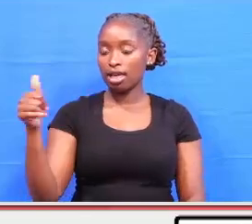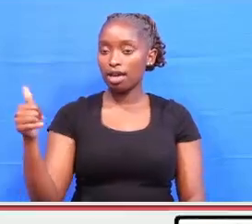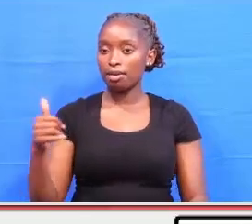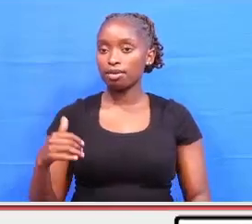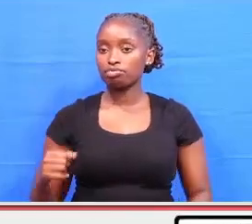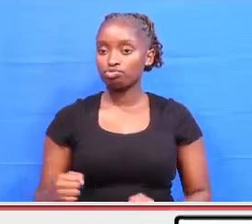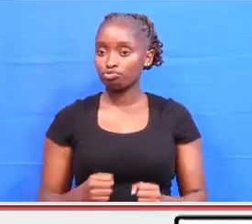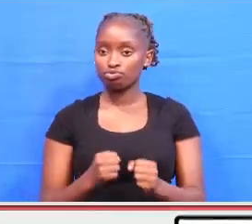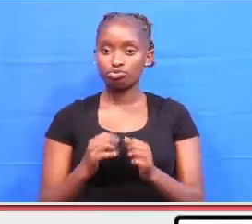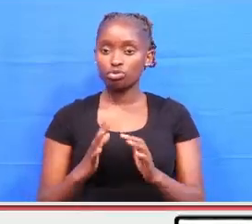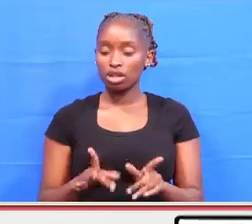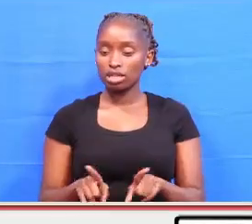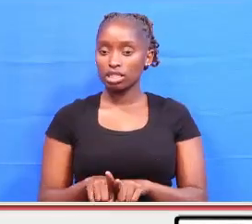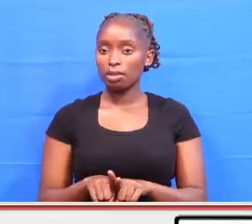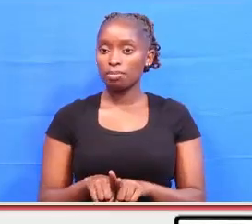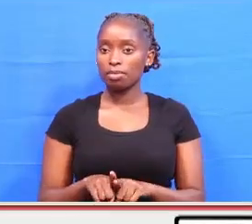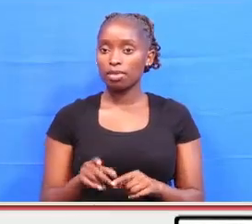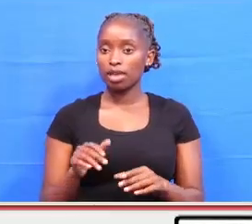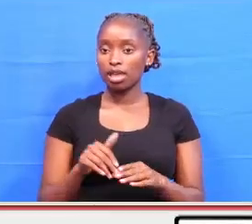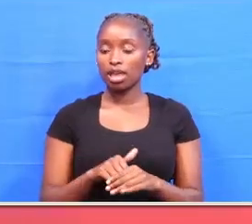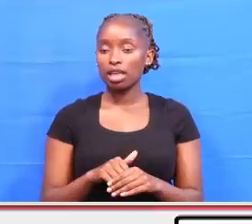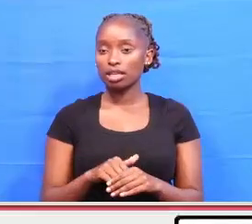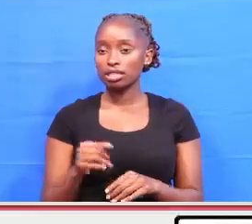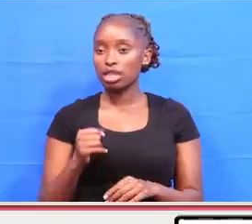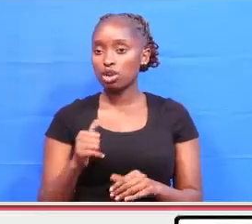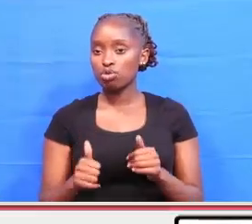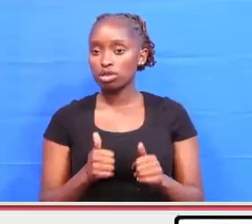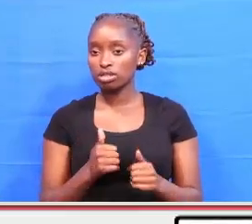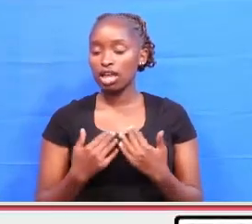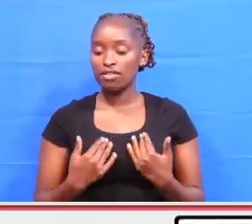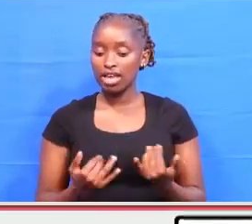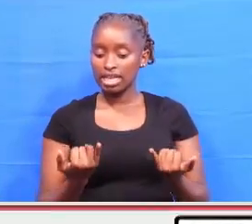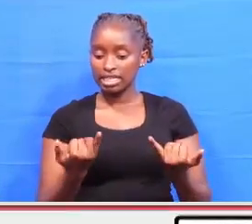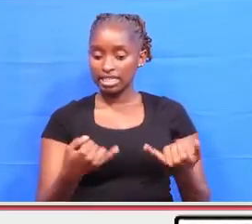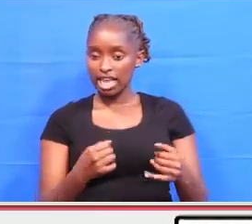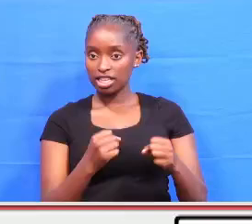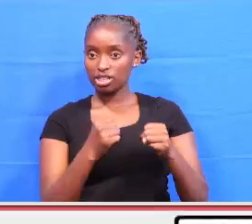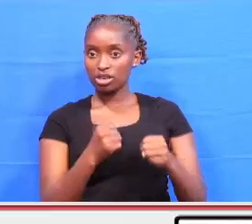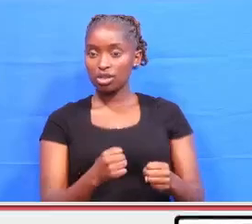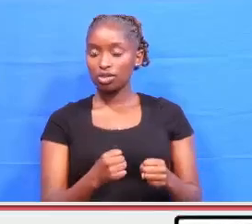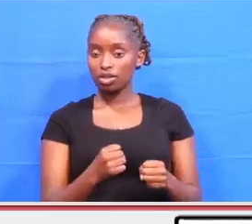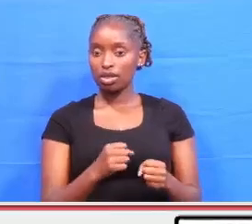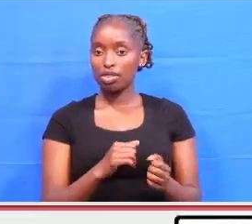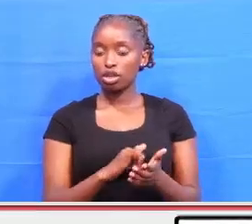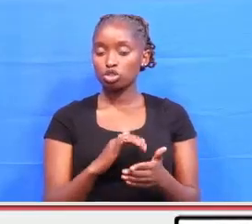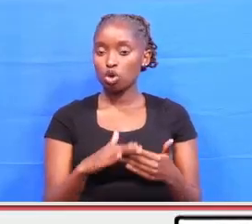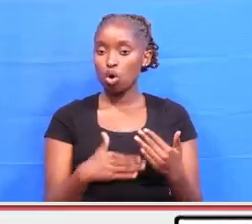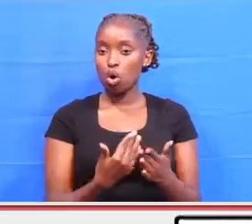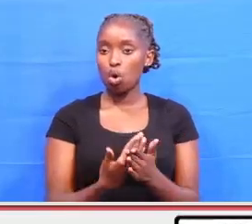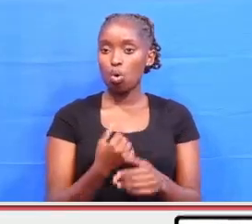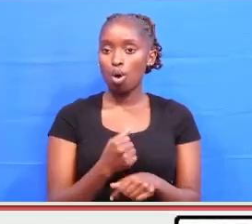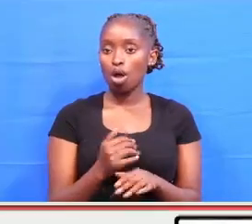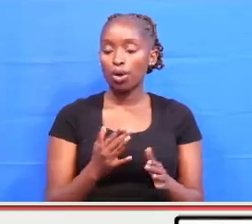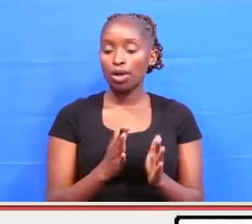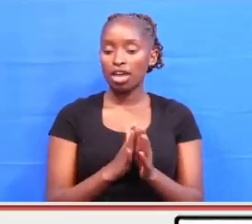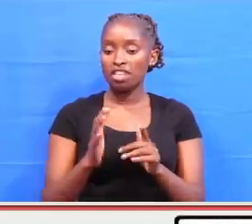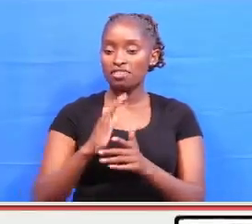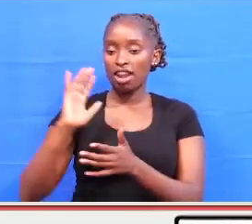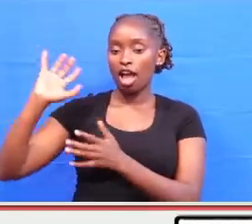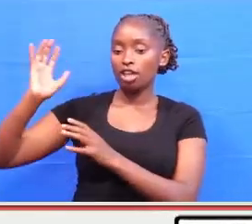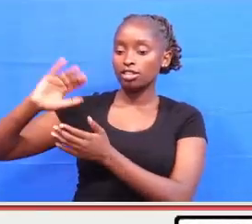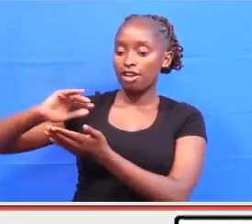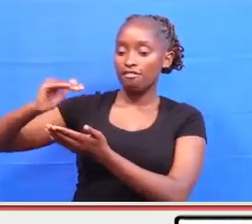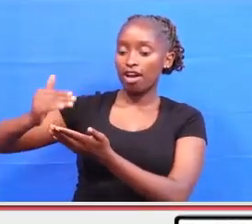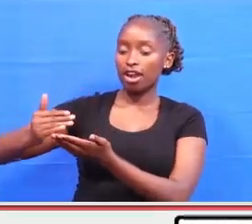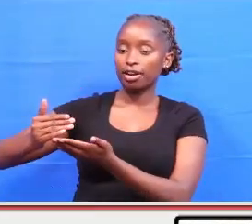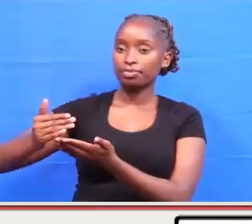stakeholders, it was in the context of strengthening the scoring framework. Right. And the Hustler Fund indeed